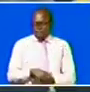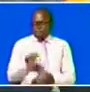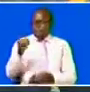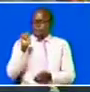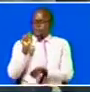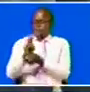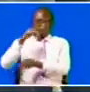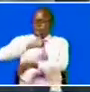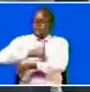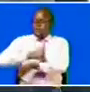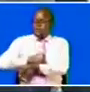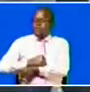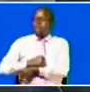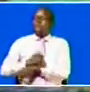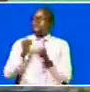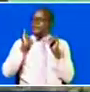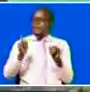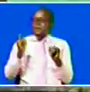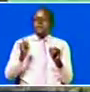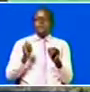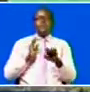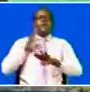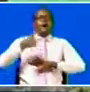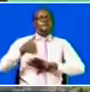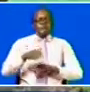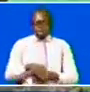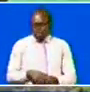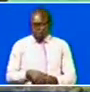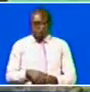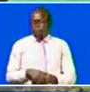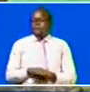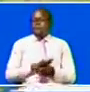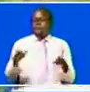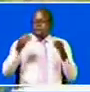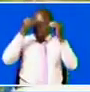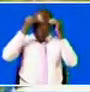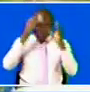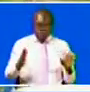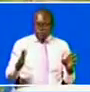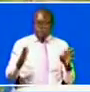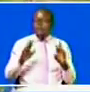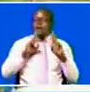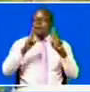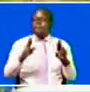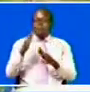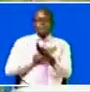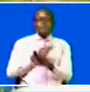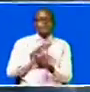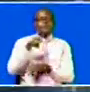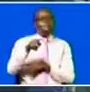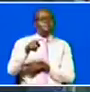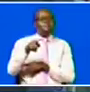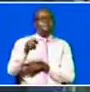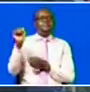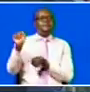Secondary School becomes the latest school to be razed down, but no student unrest was reported before the fire that razed